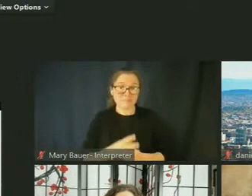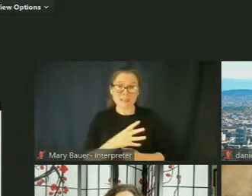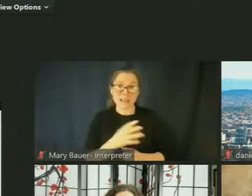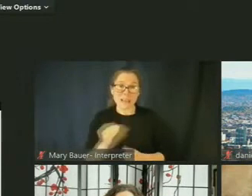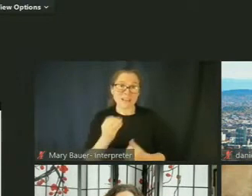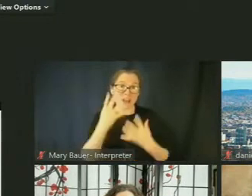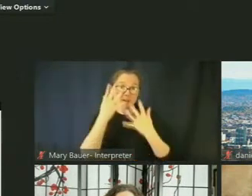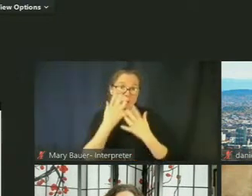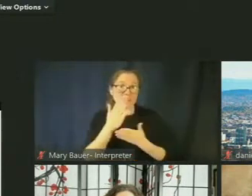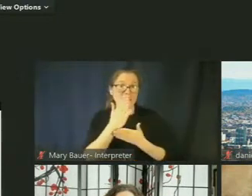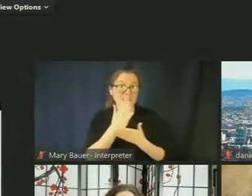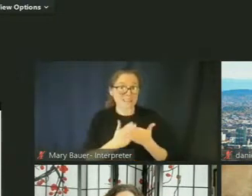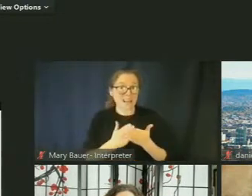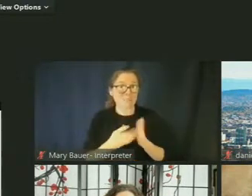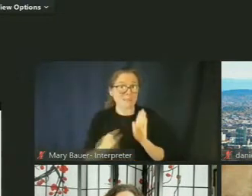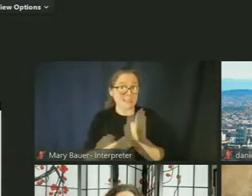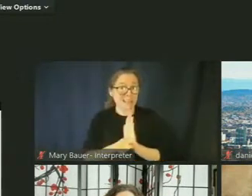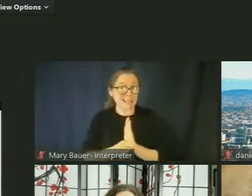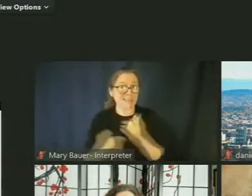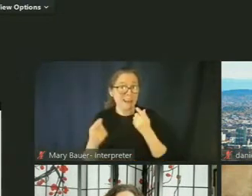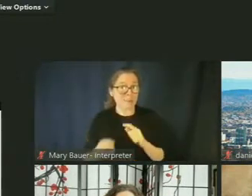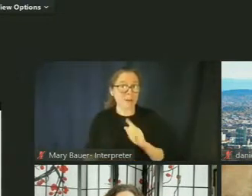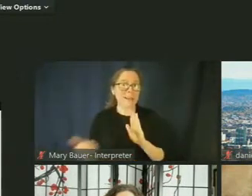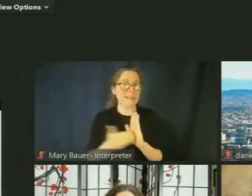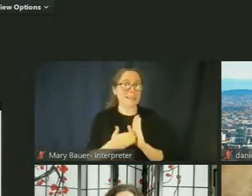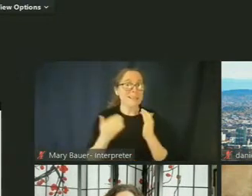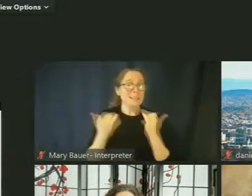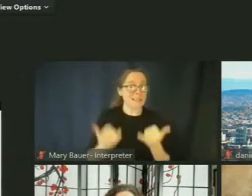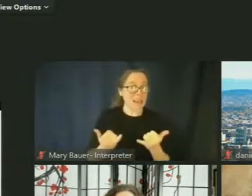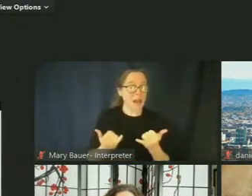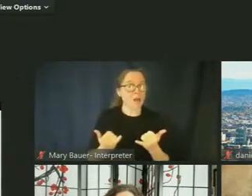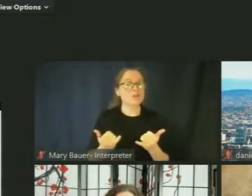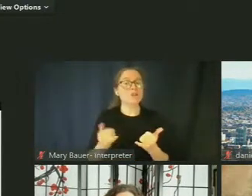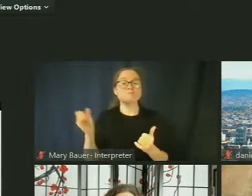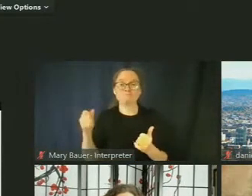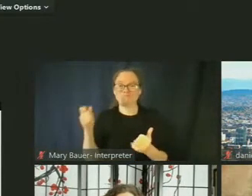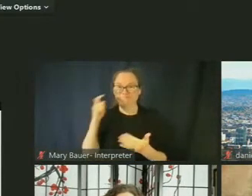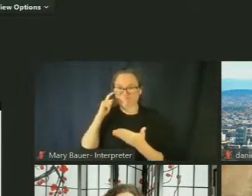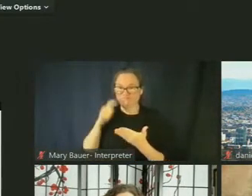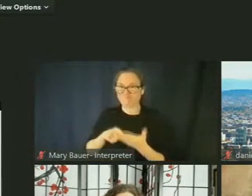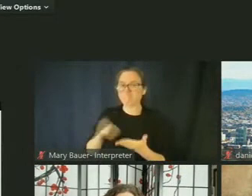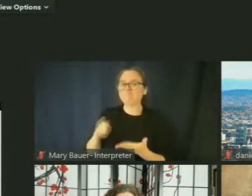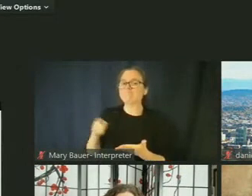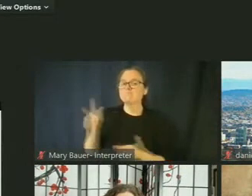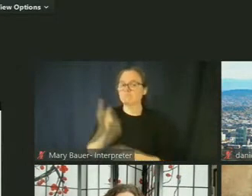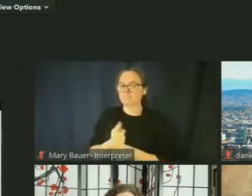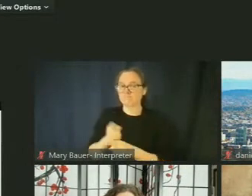also repeated in the now. Acknowledging that and providing